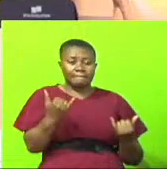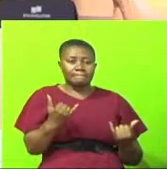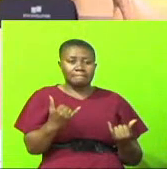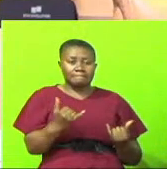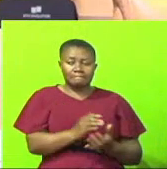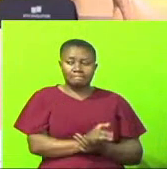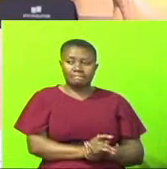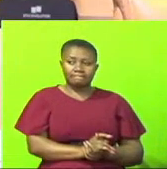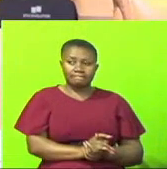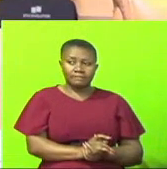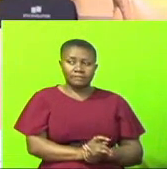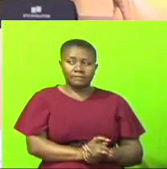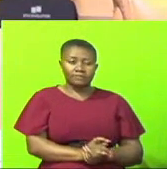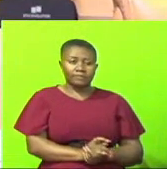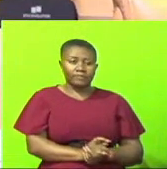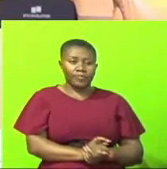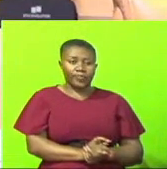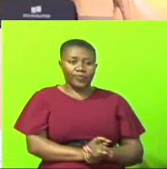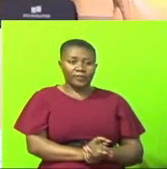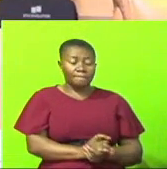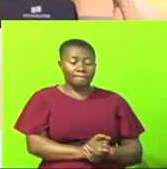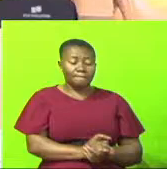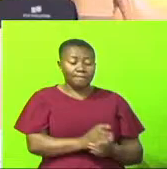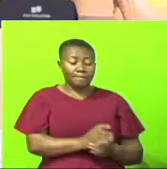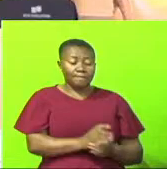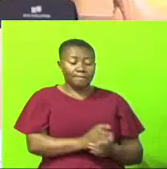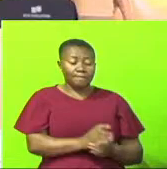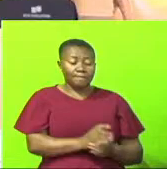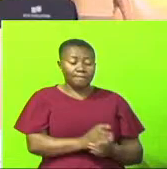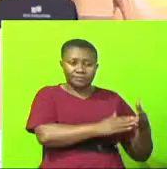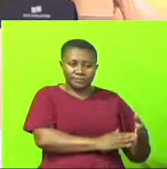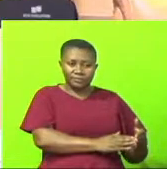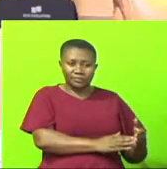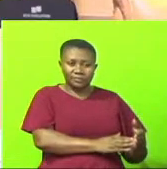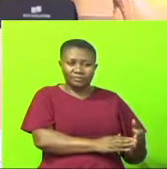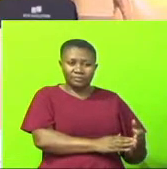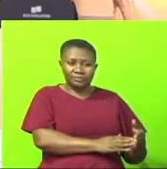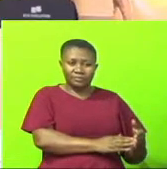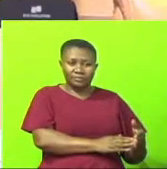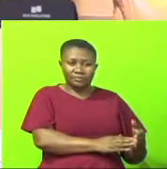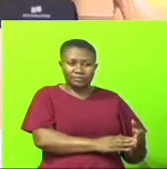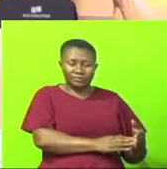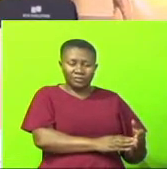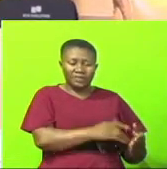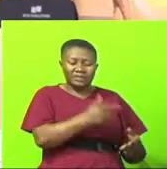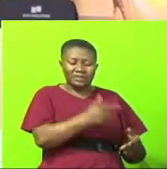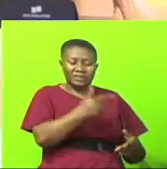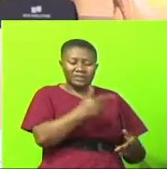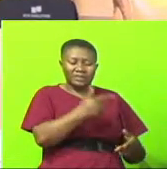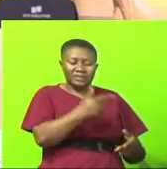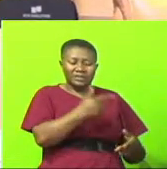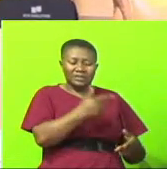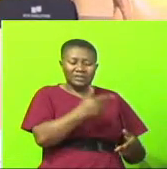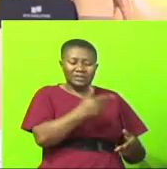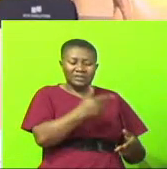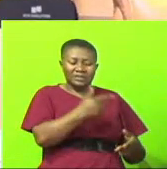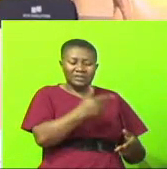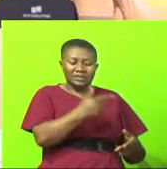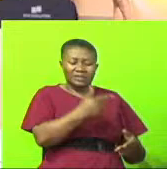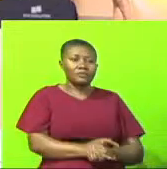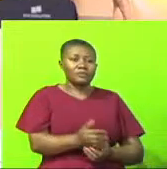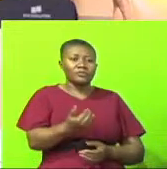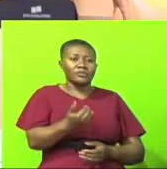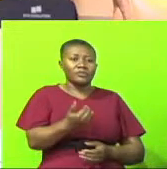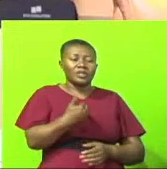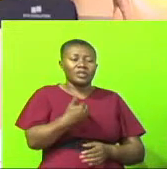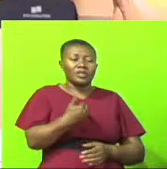the majority leader was at pains to emphasize that there is no